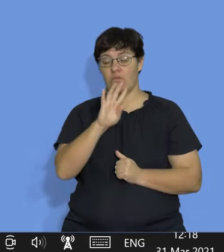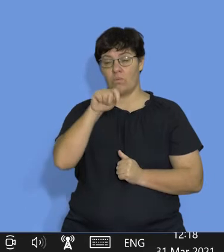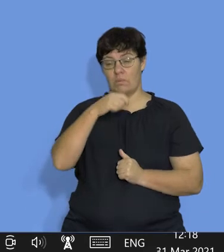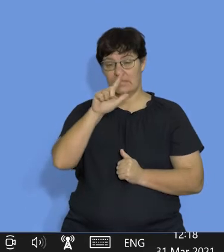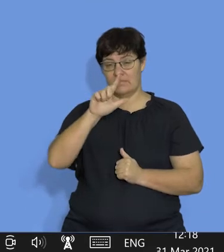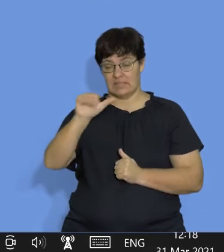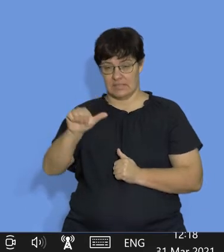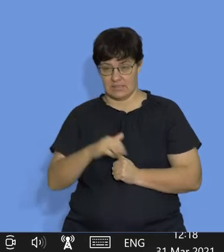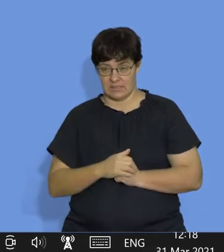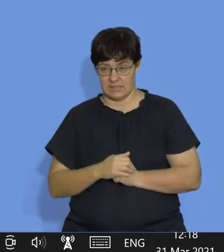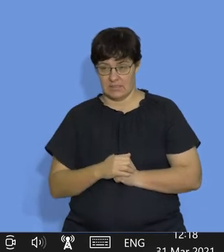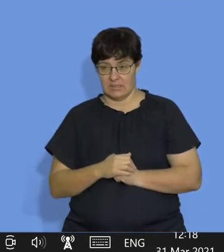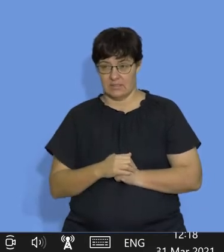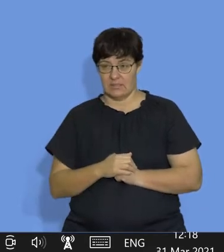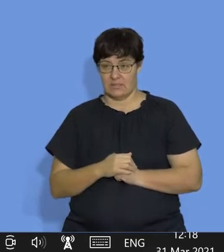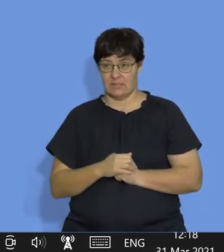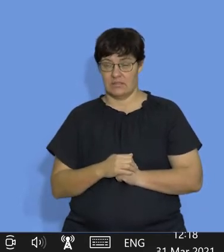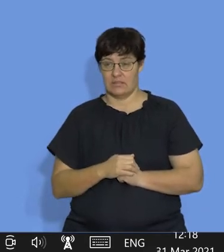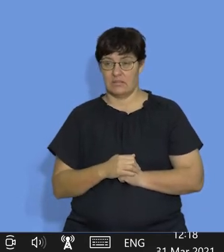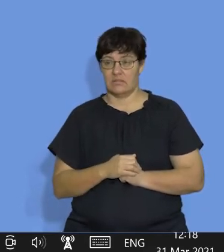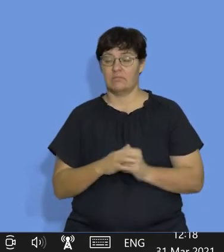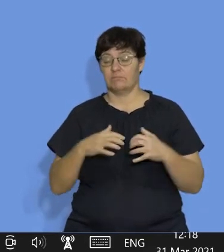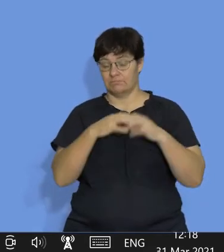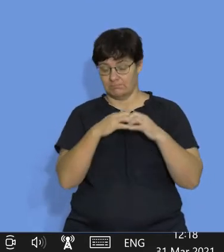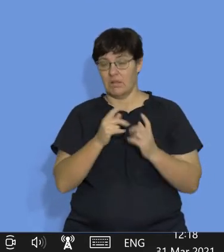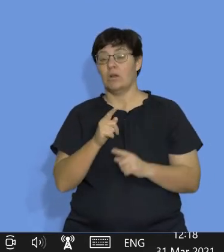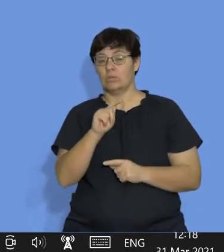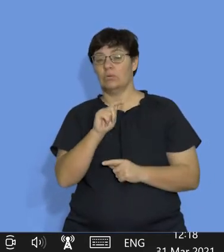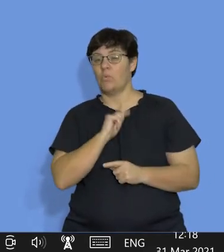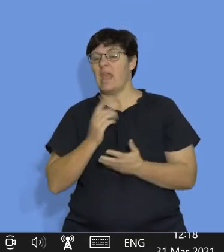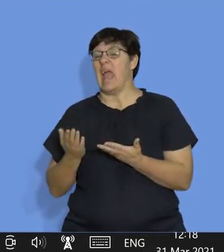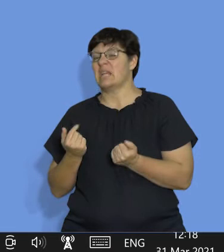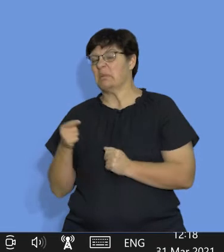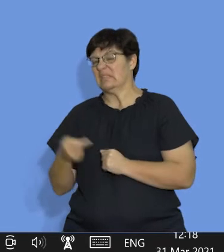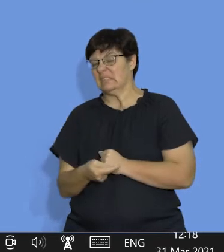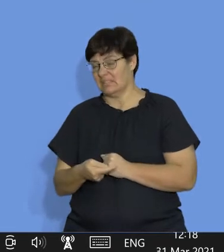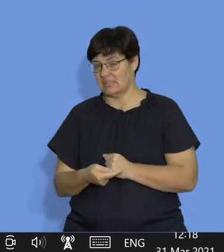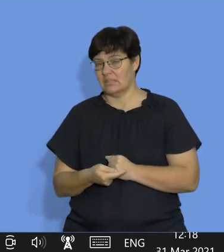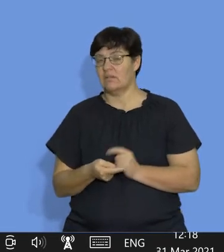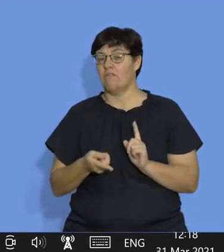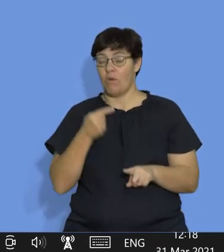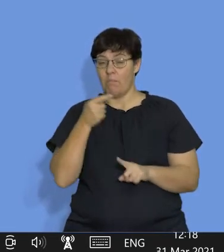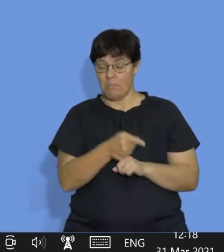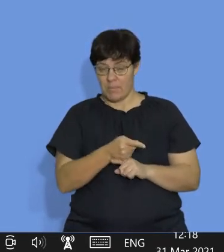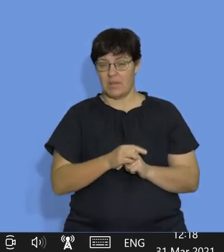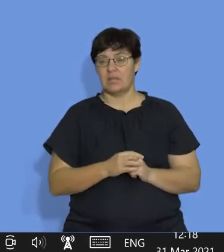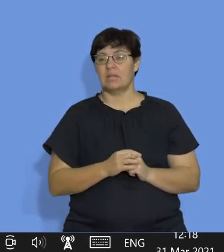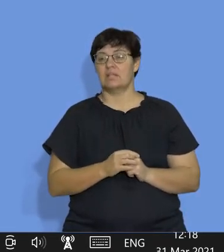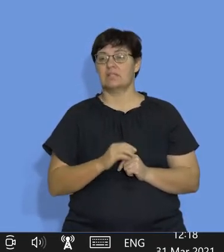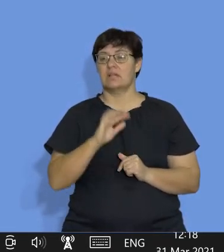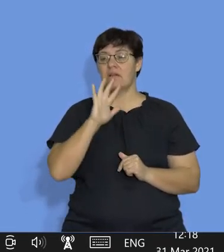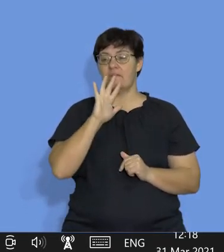4.76, which is what was actually formed, divided by what we expected from the stoichiometric ratio, which is